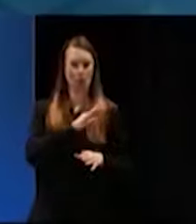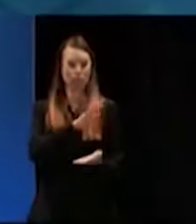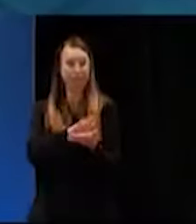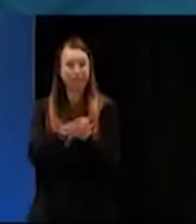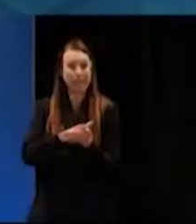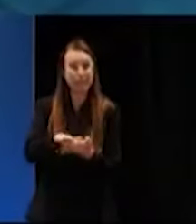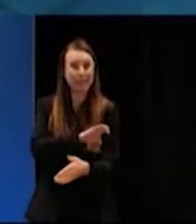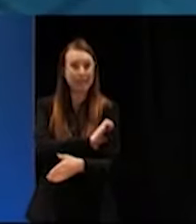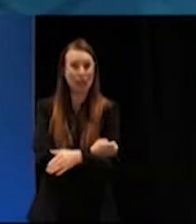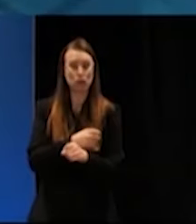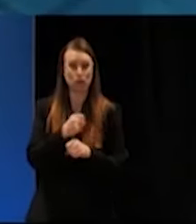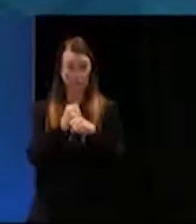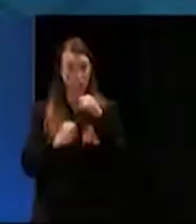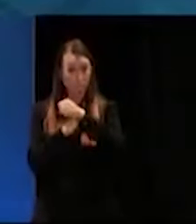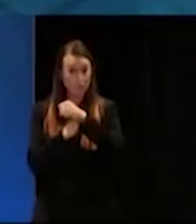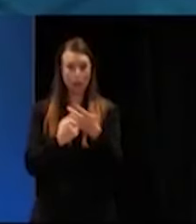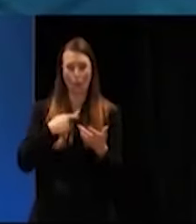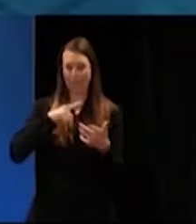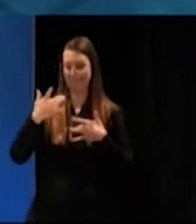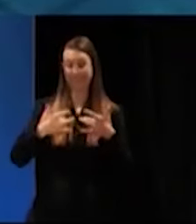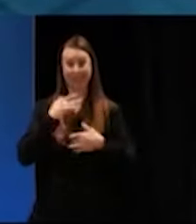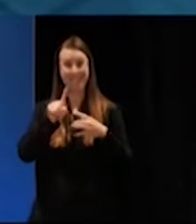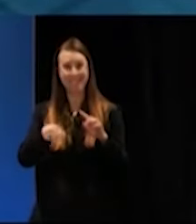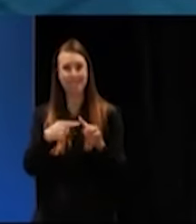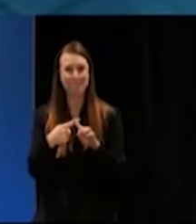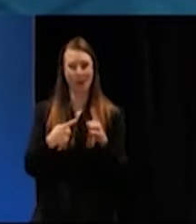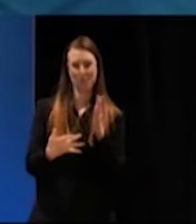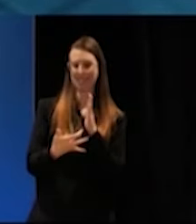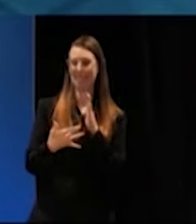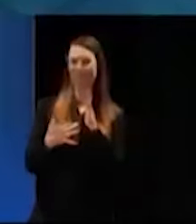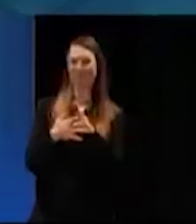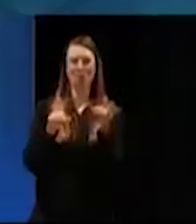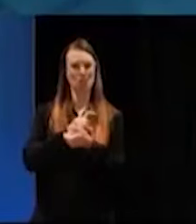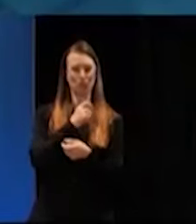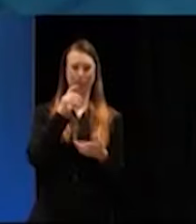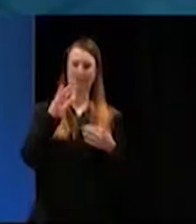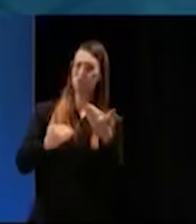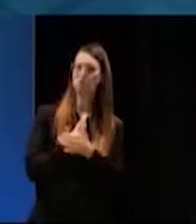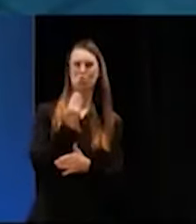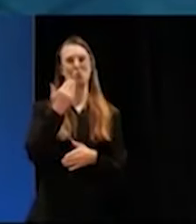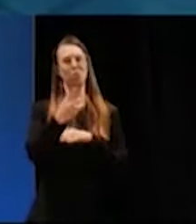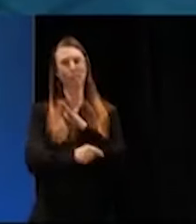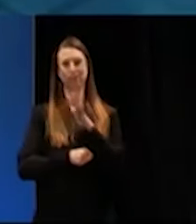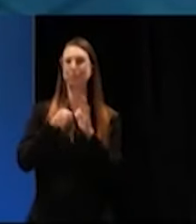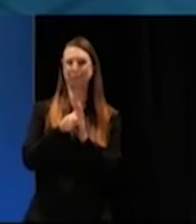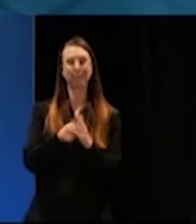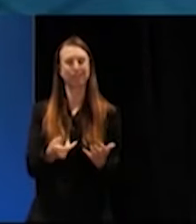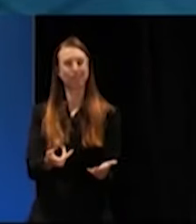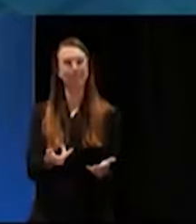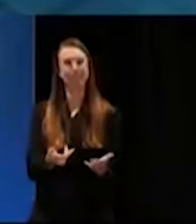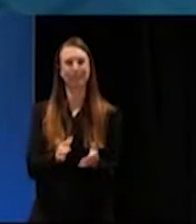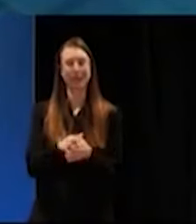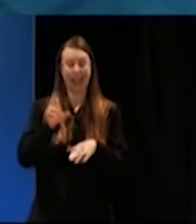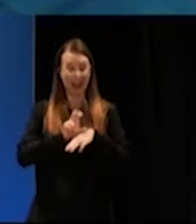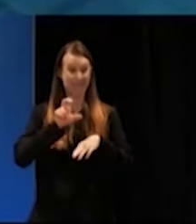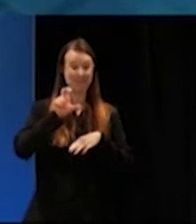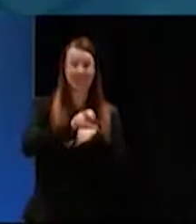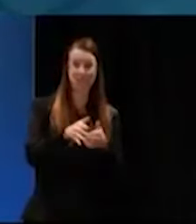midst of an exciting economic and technological revolution. Investing in the community, in the industries of the future, as you